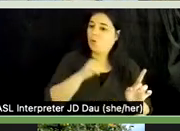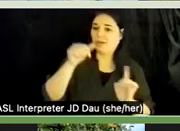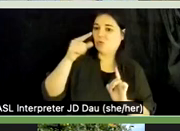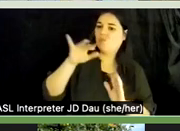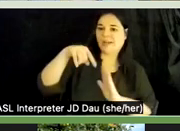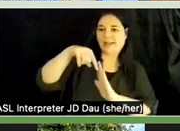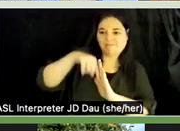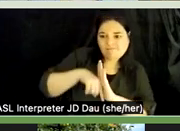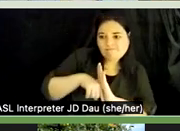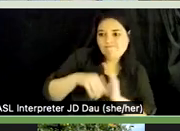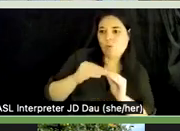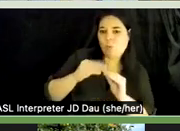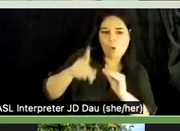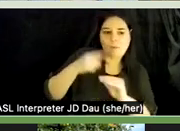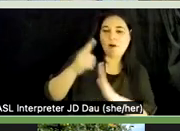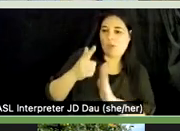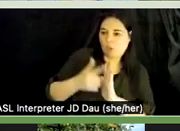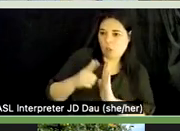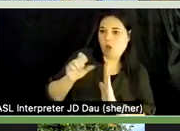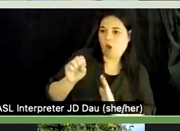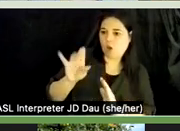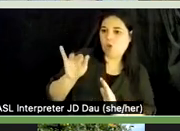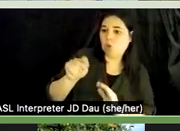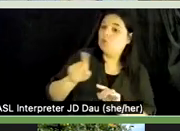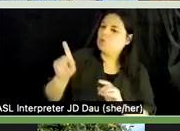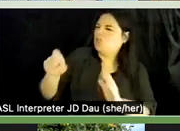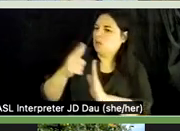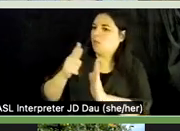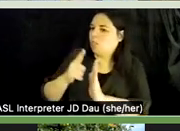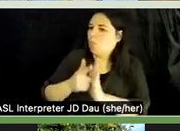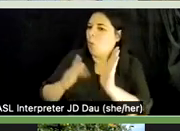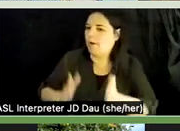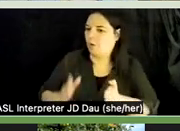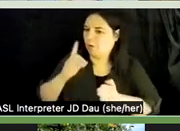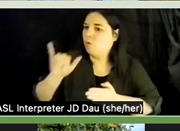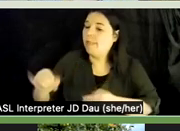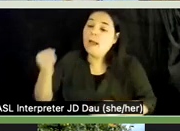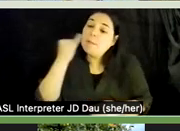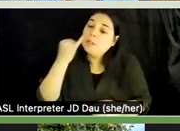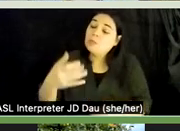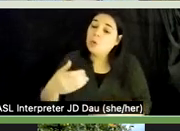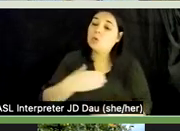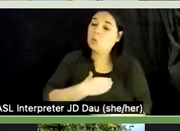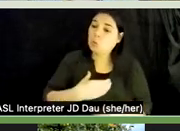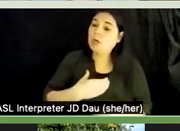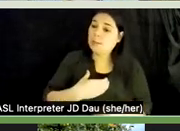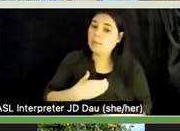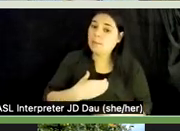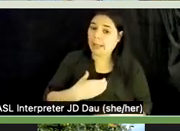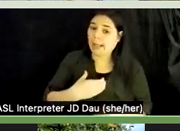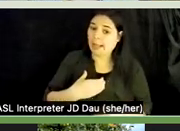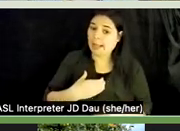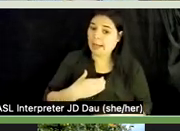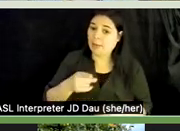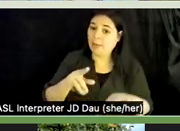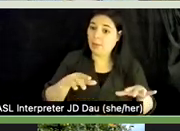out to an attorney to assist you. But let's say you've filed a complaint alleging a fair housing